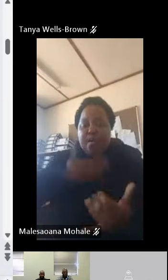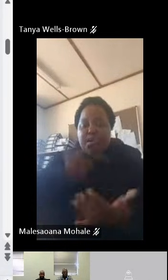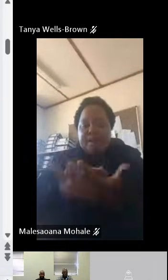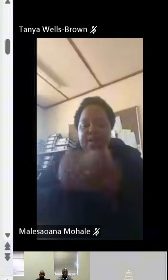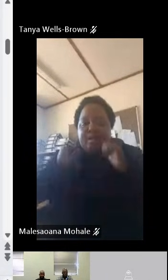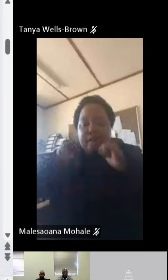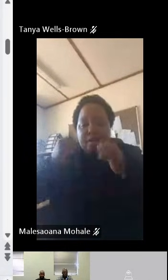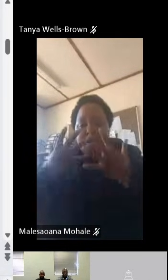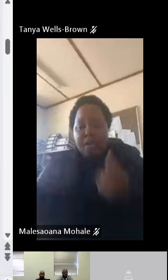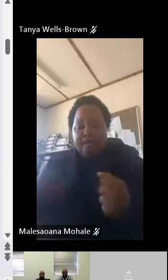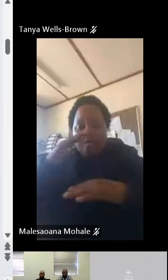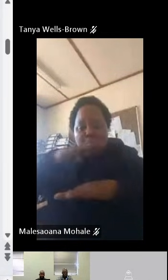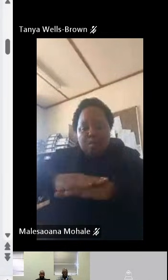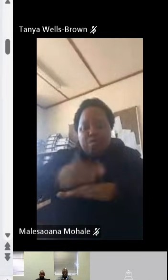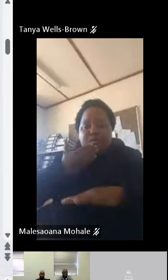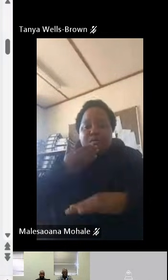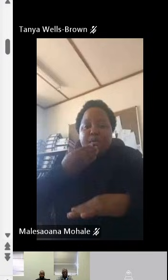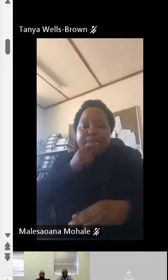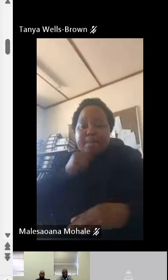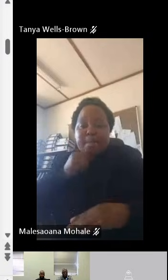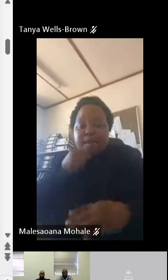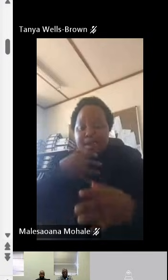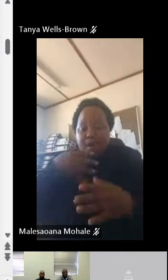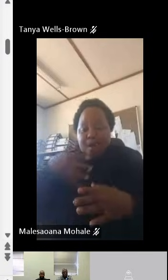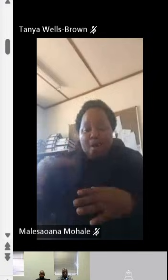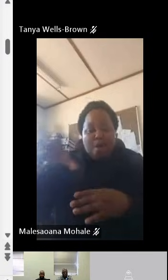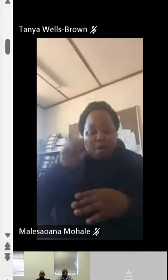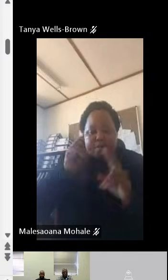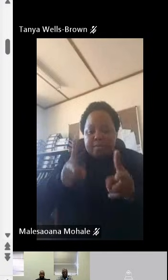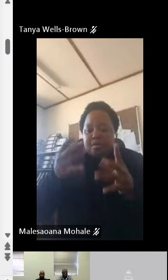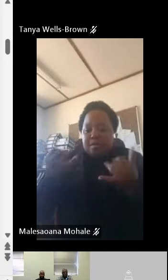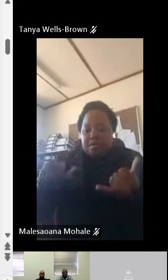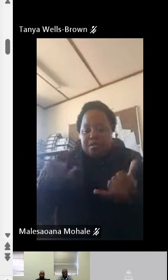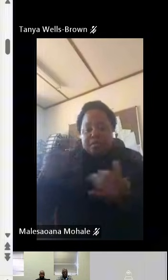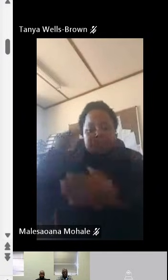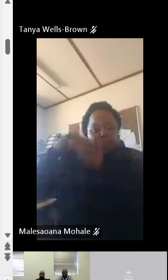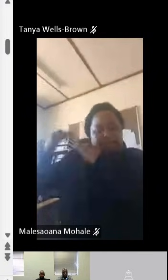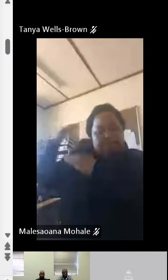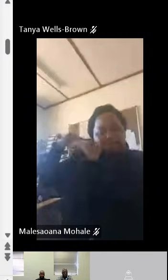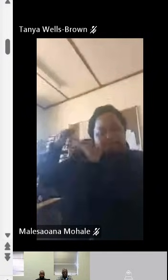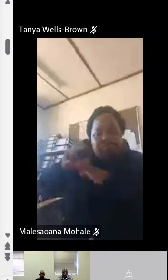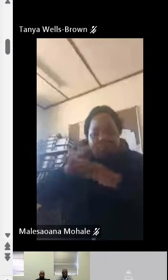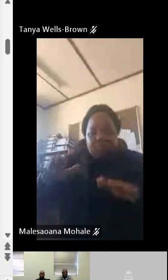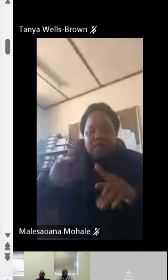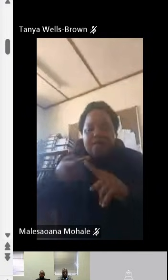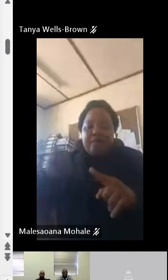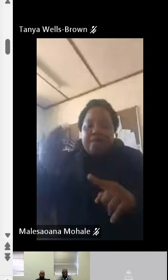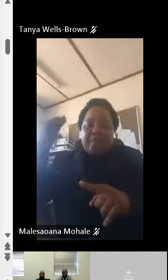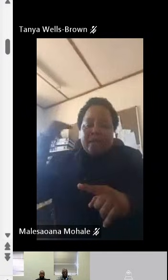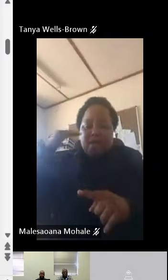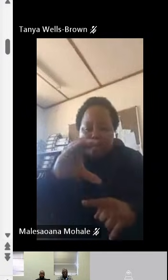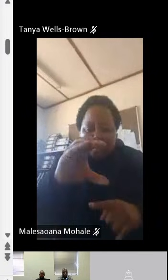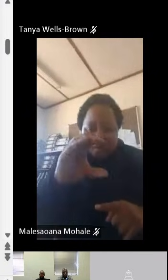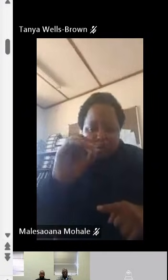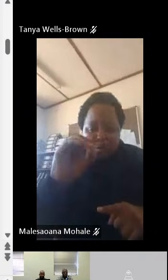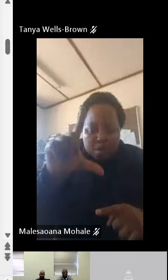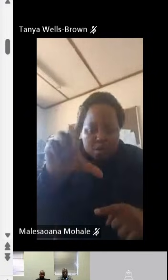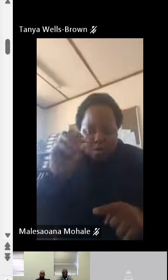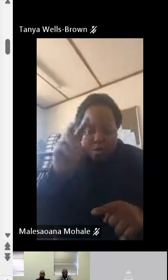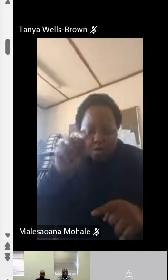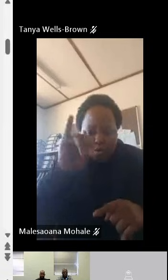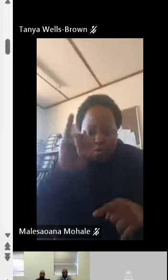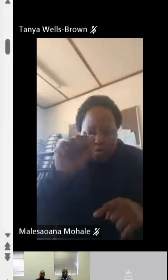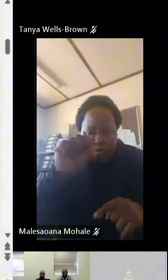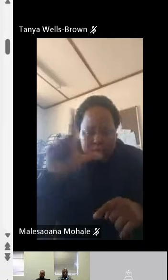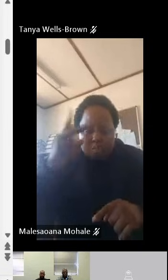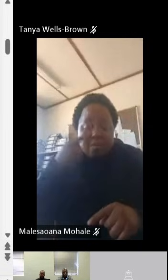everybody else. So historically, looking through the colonial lens, considering that also as Lesotho, we were once